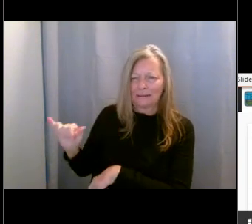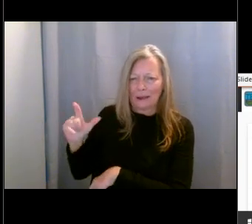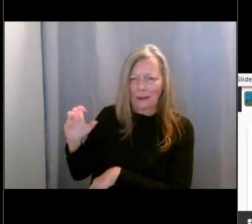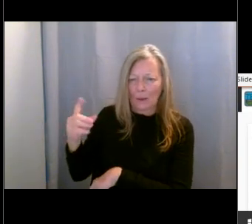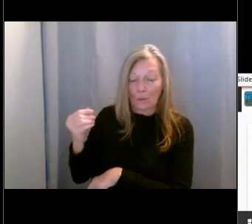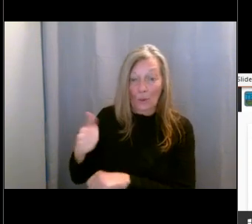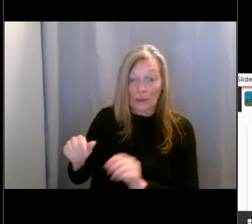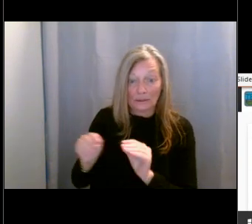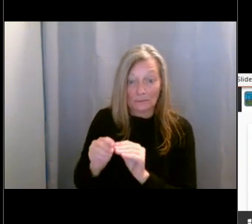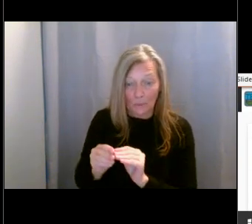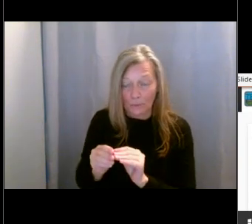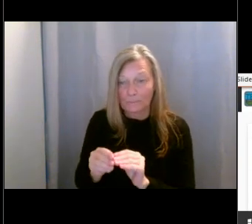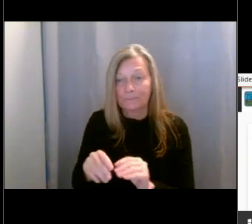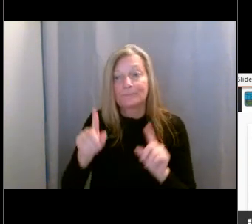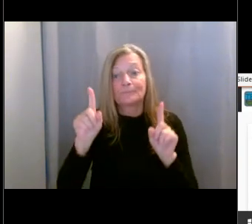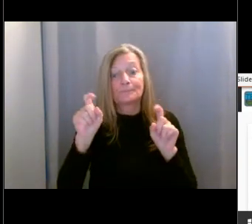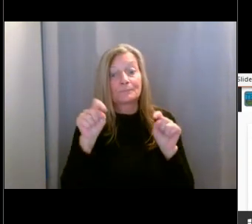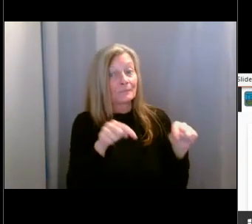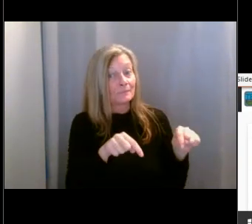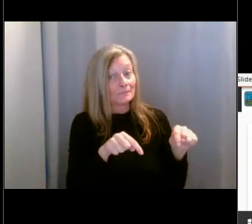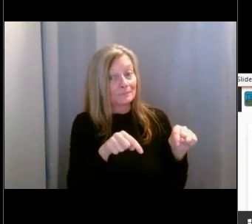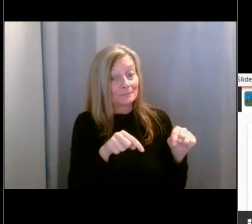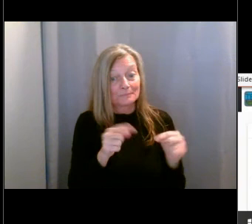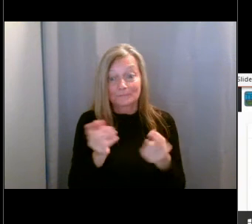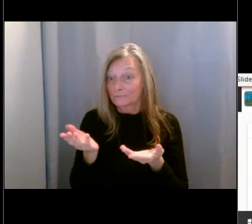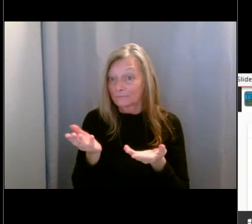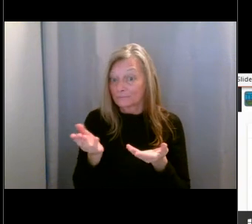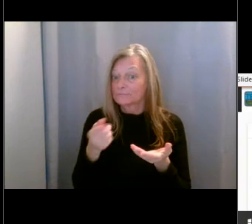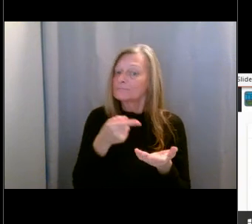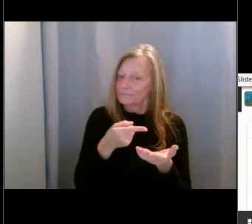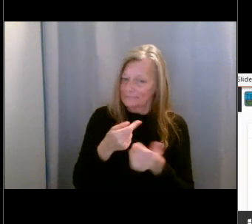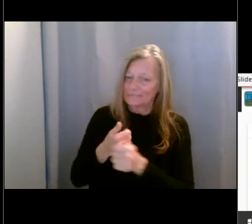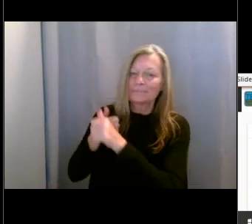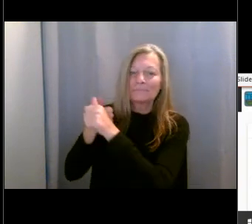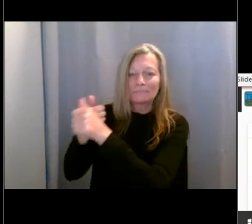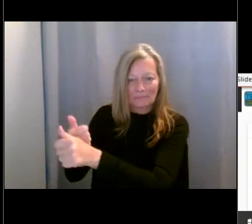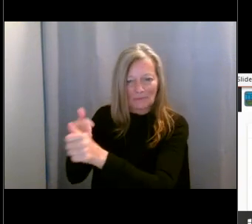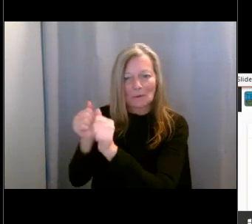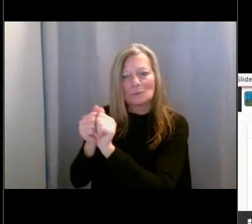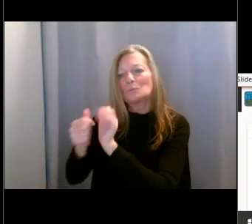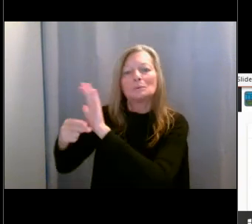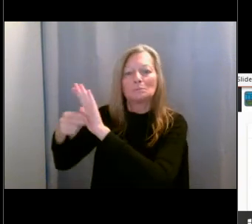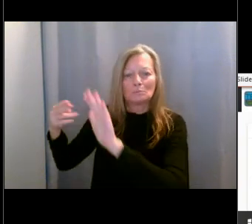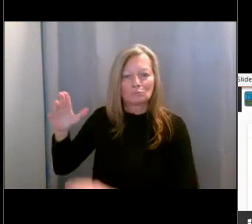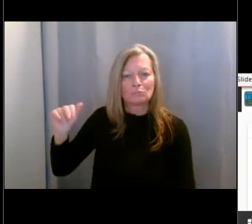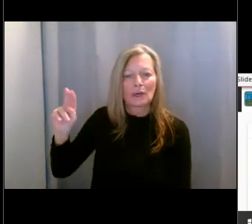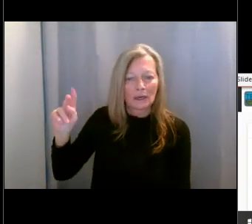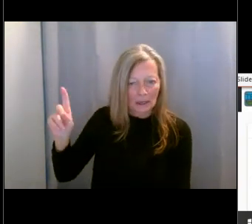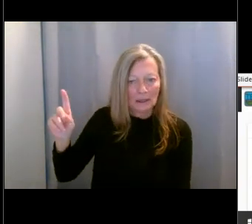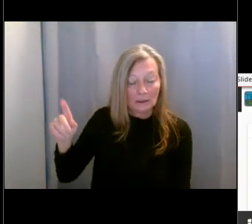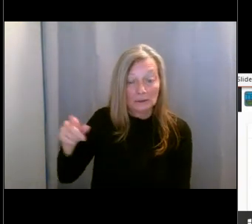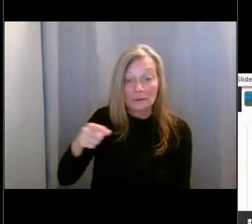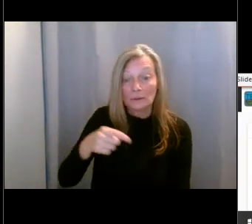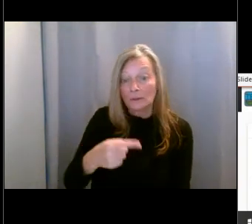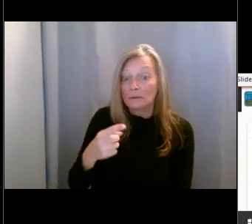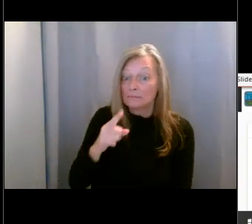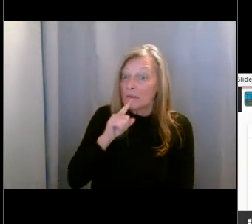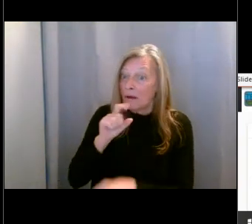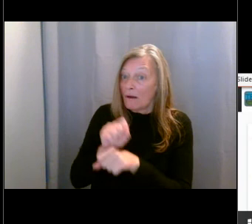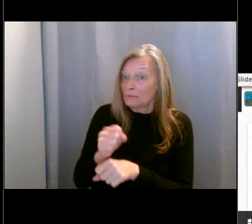What about this? This is brand compliant, and this is actually one of our templates